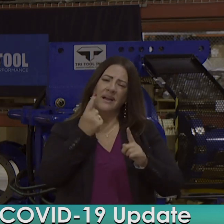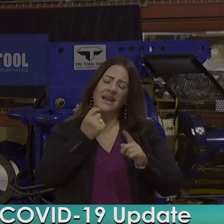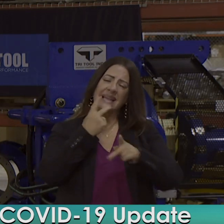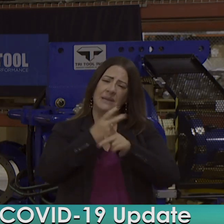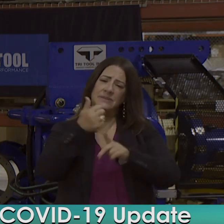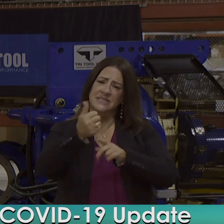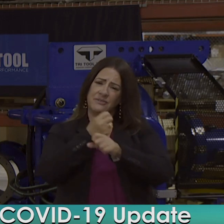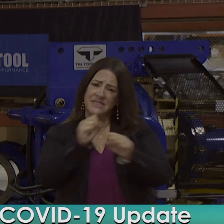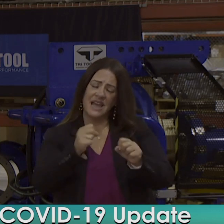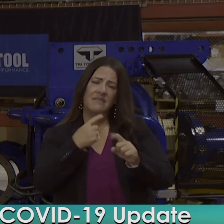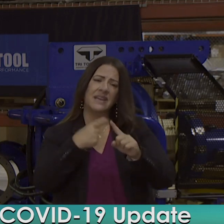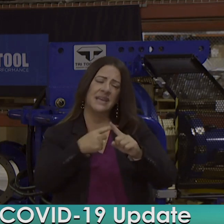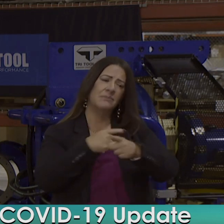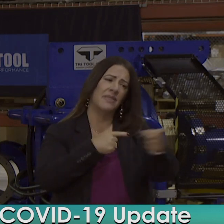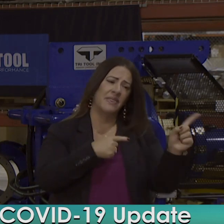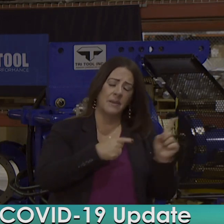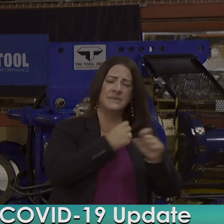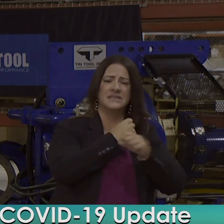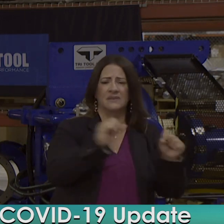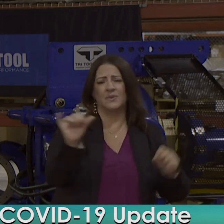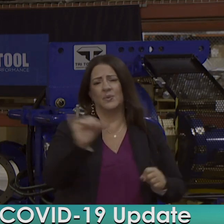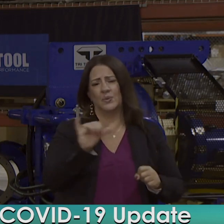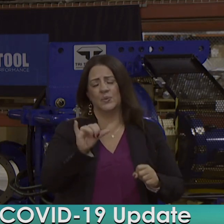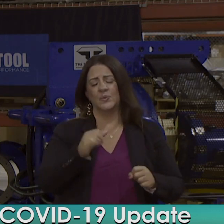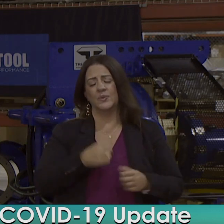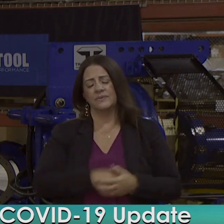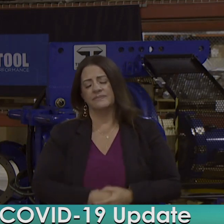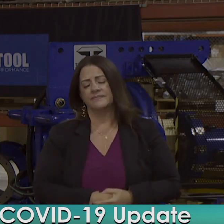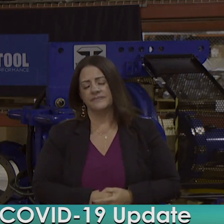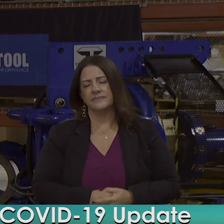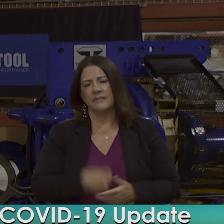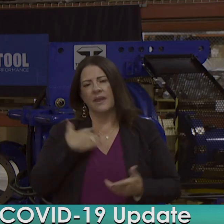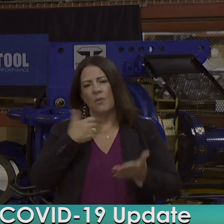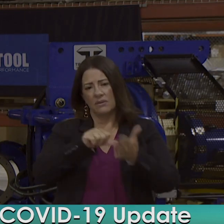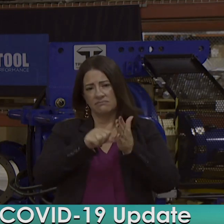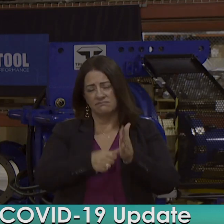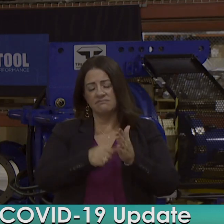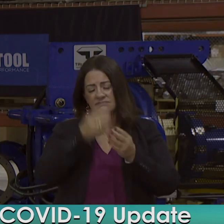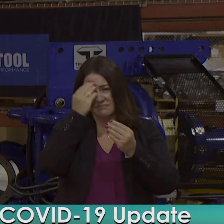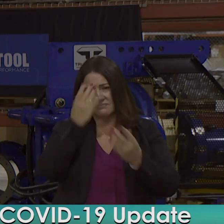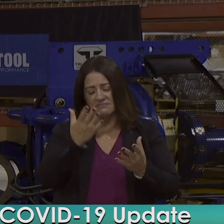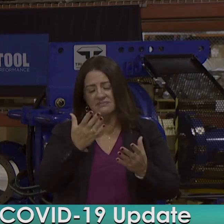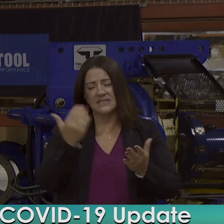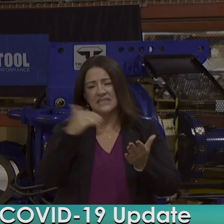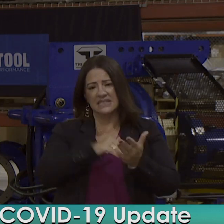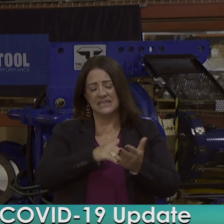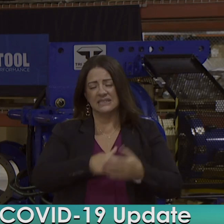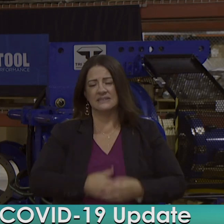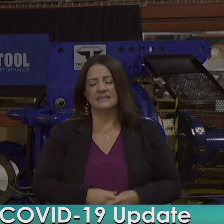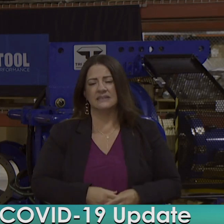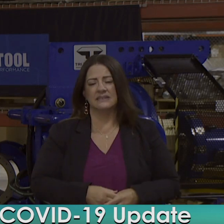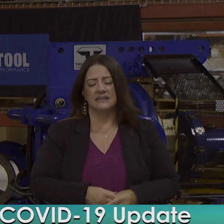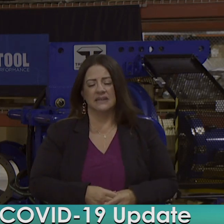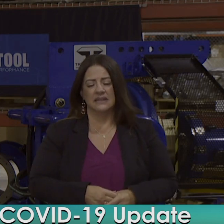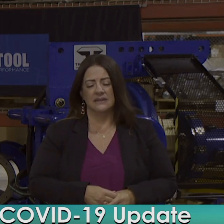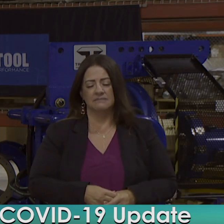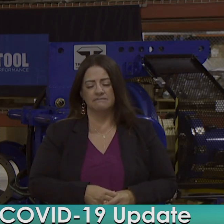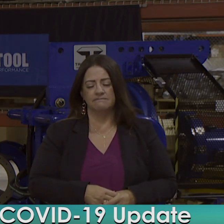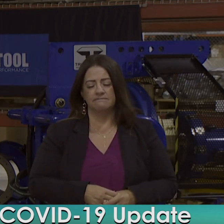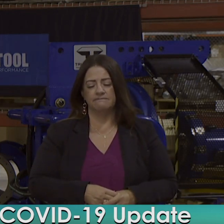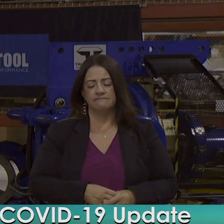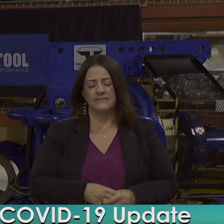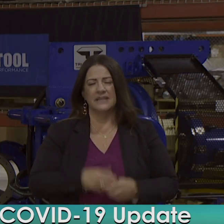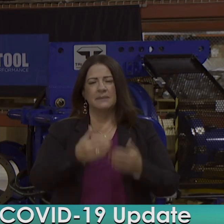well. That said, and I will repeat this message before I let you all go, unless you want to turn off